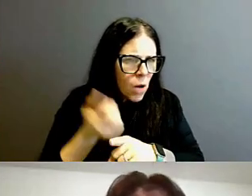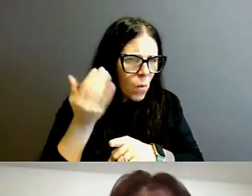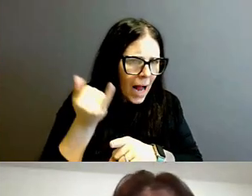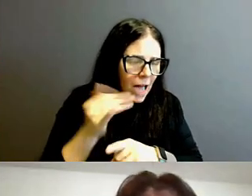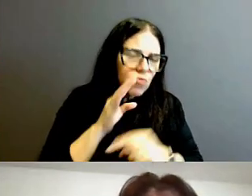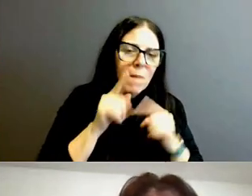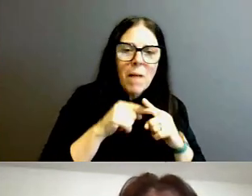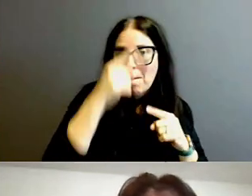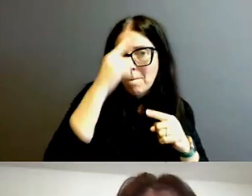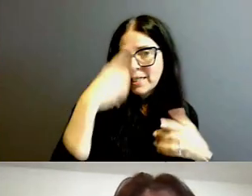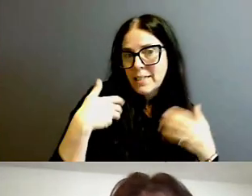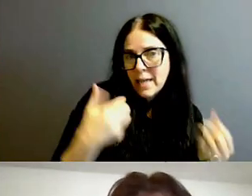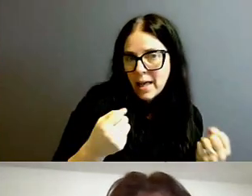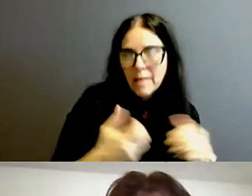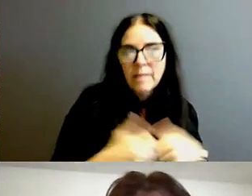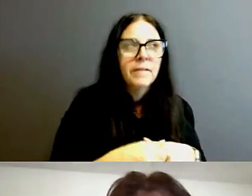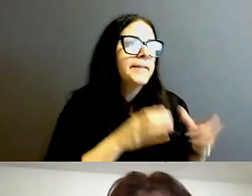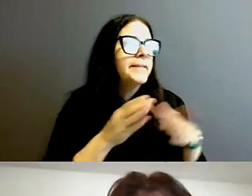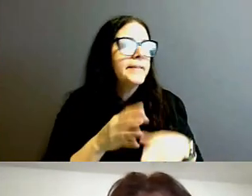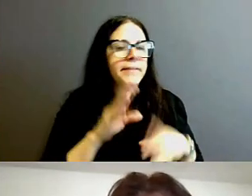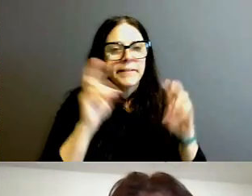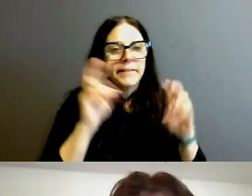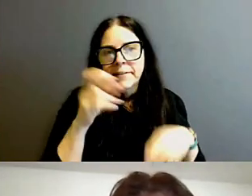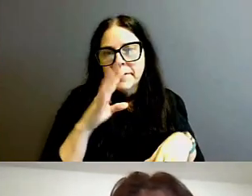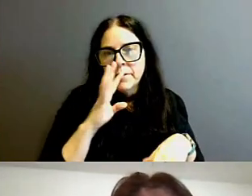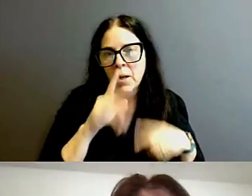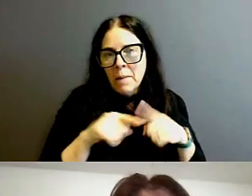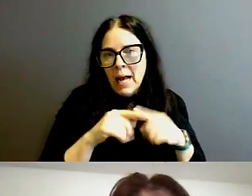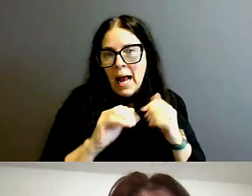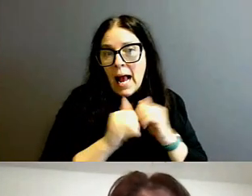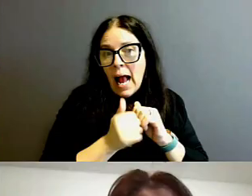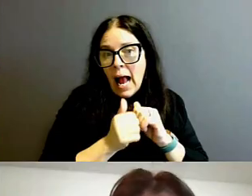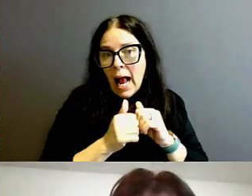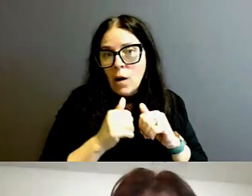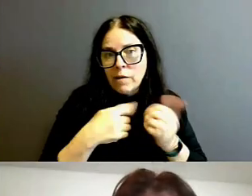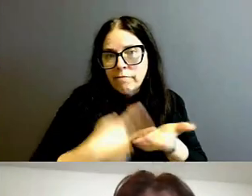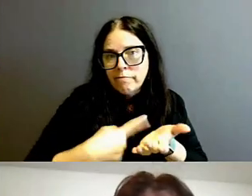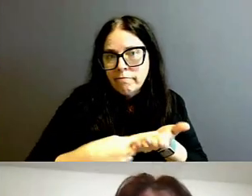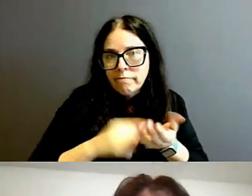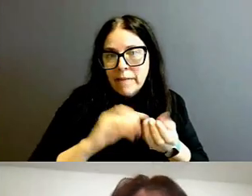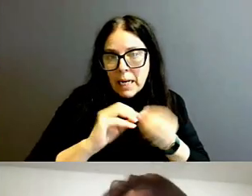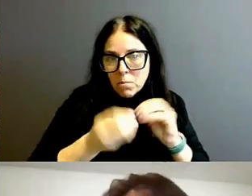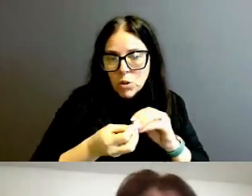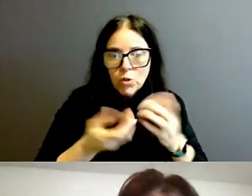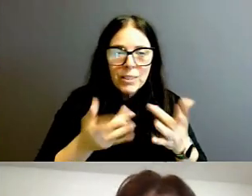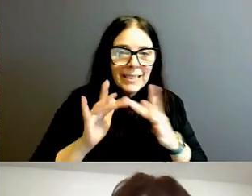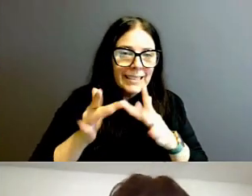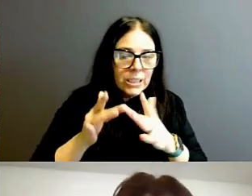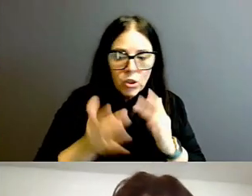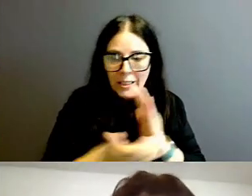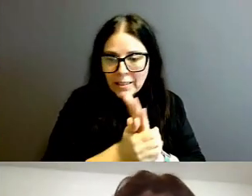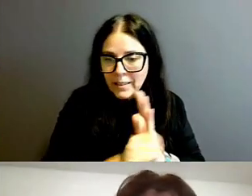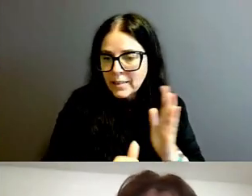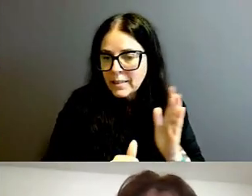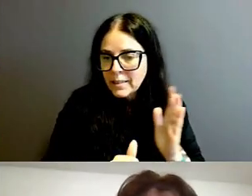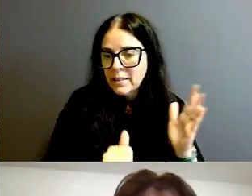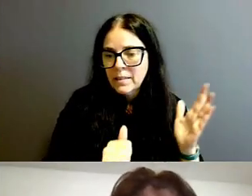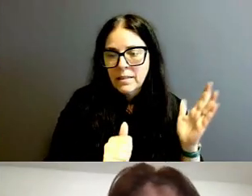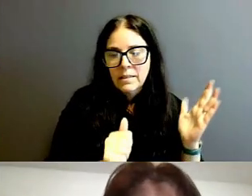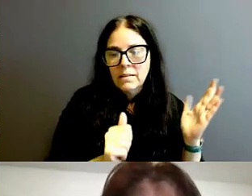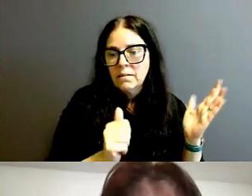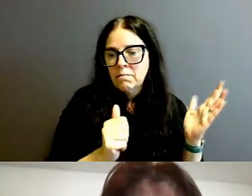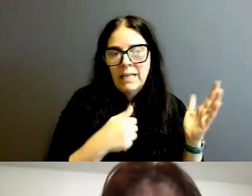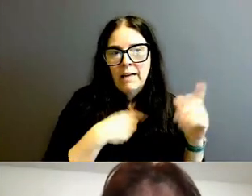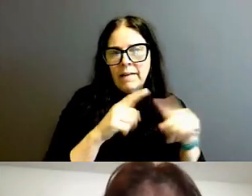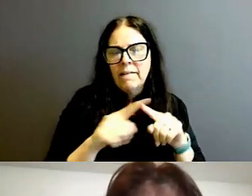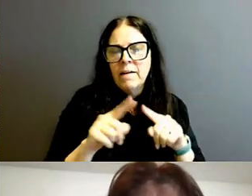We've talked about how programs help with numeracy or digital skills so there's, I think,